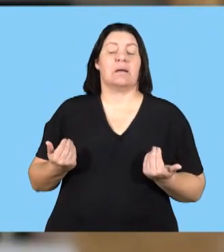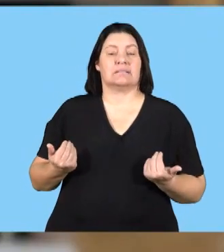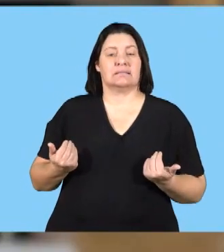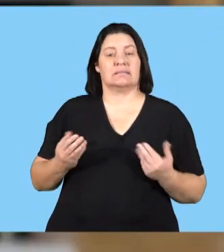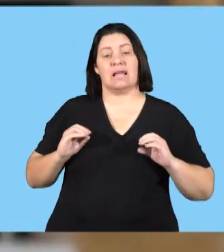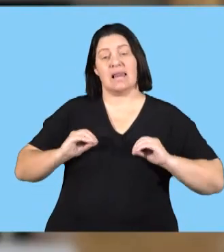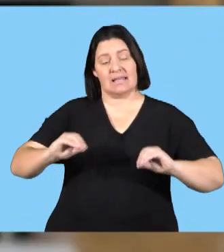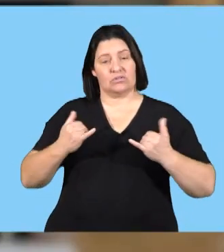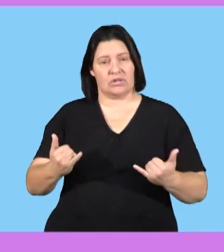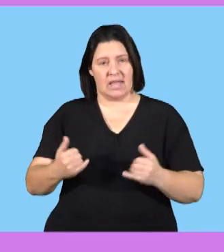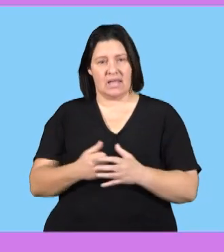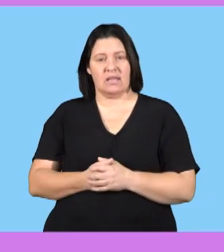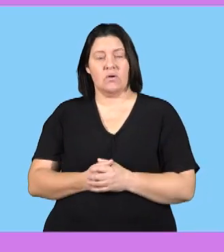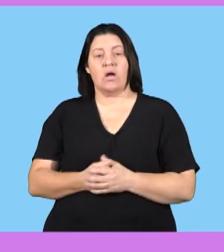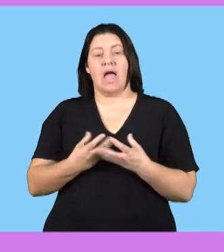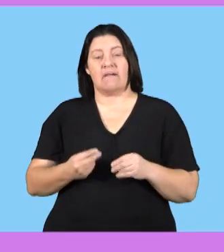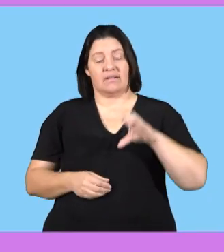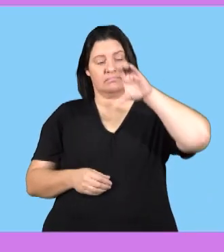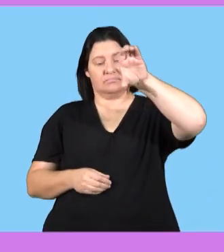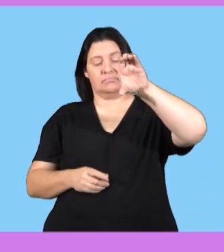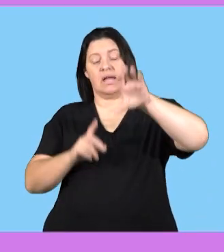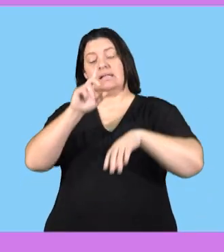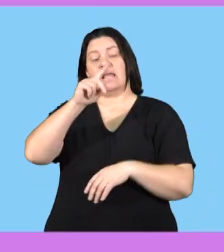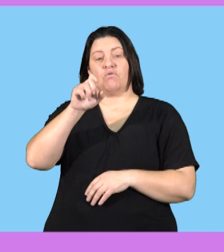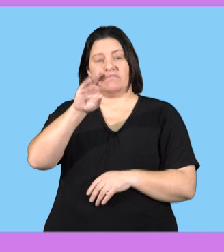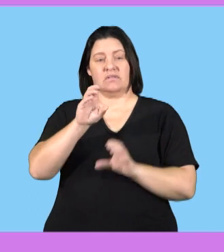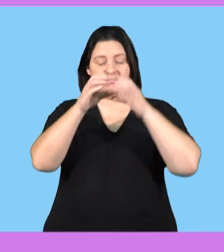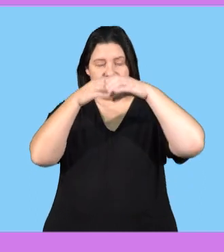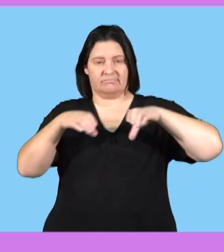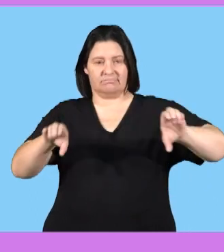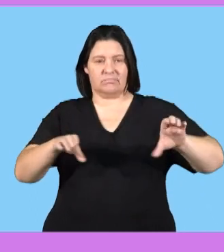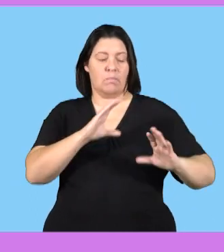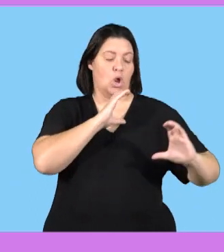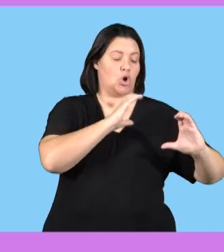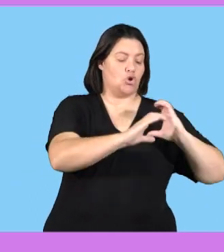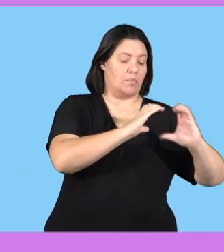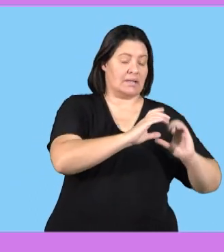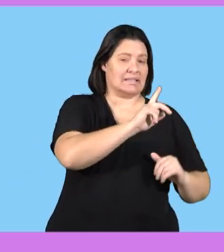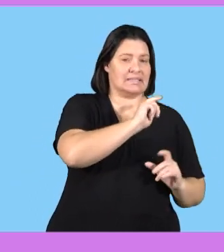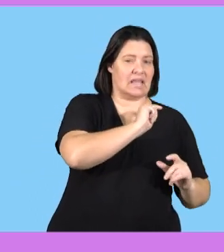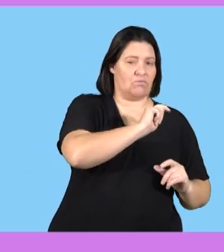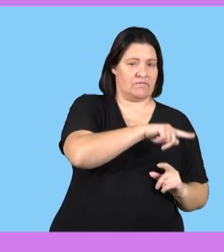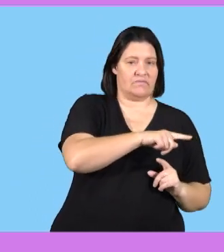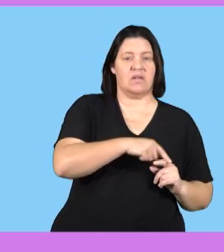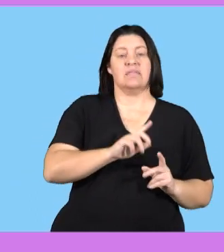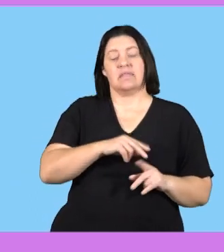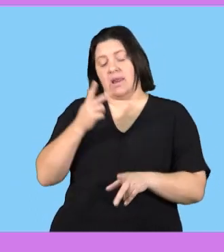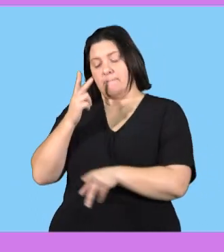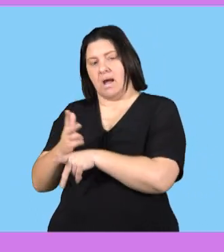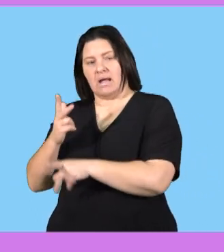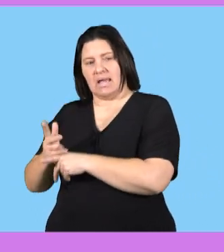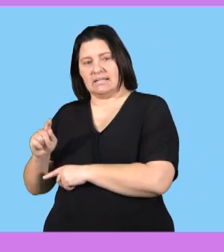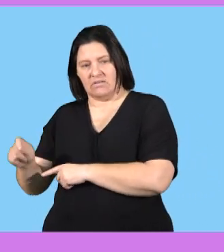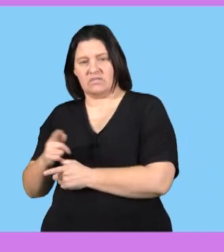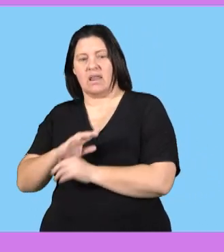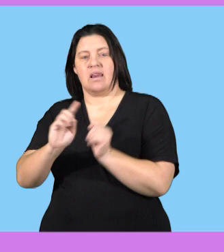this today. So as I've indicated, we'll be looking at tariffs. And first up, we'll look at communication tariffs. Thereafter, we'll move